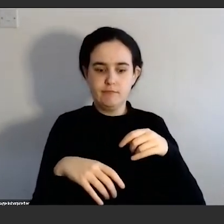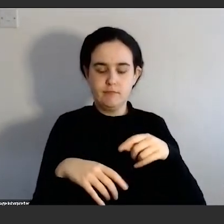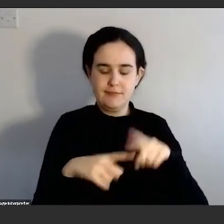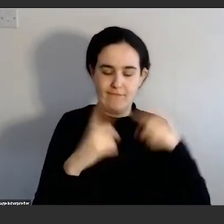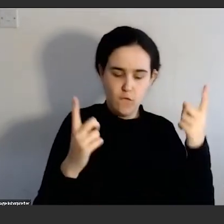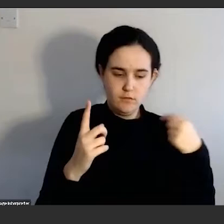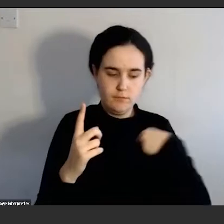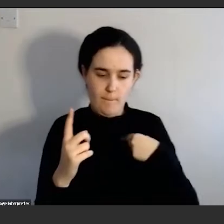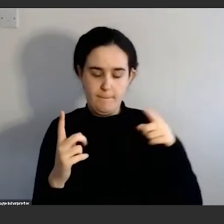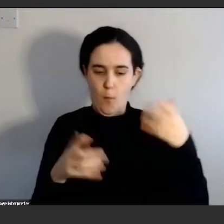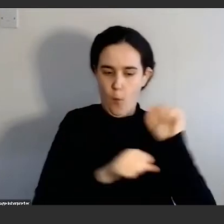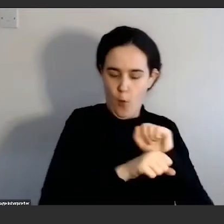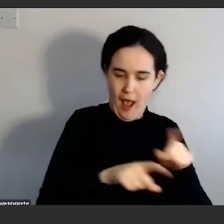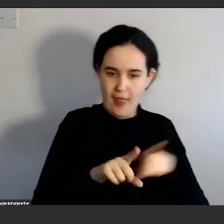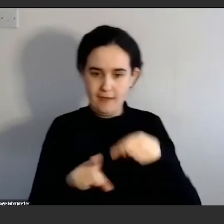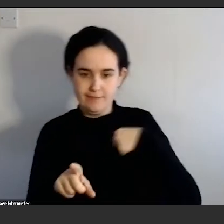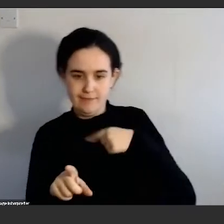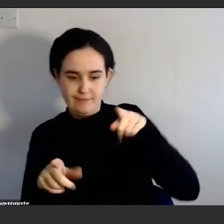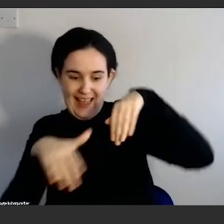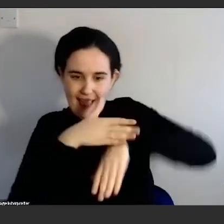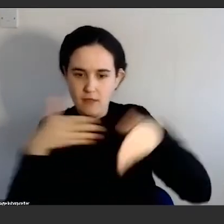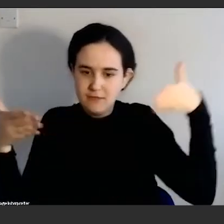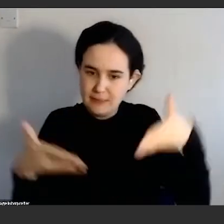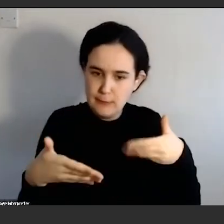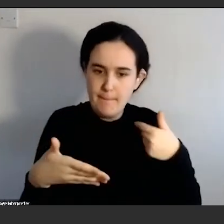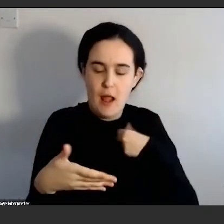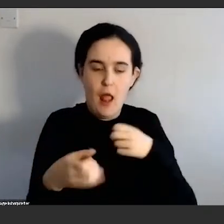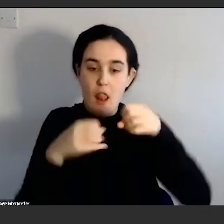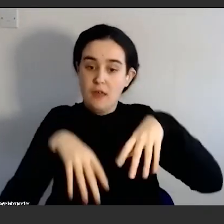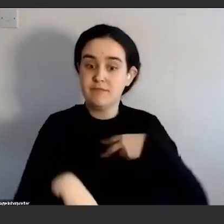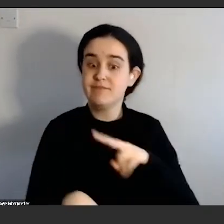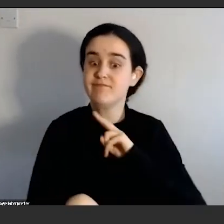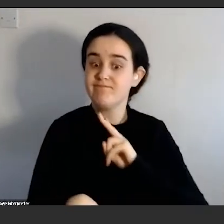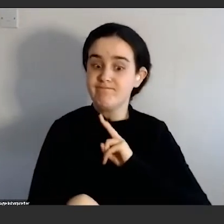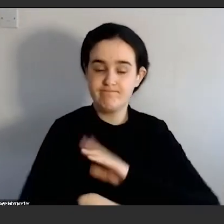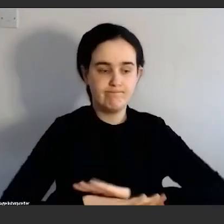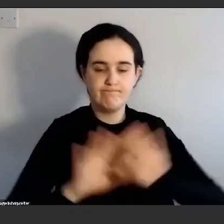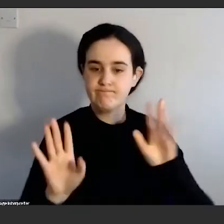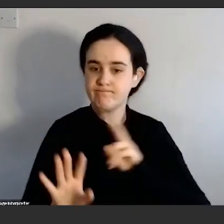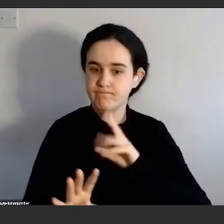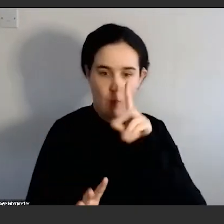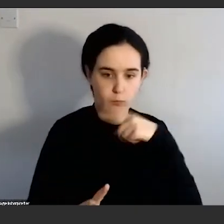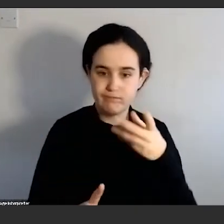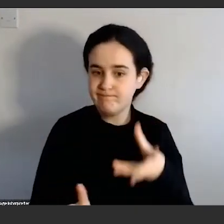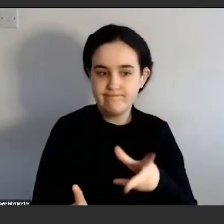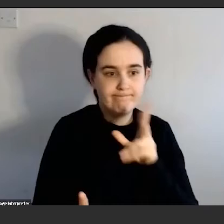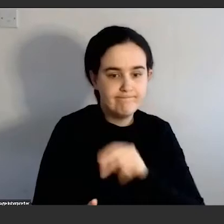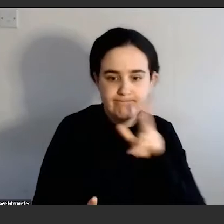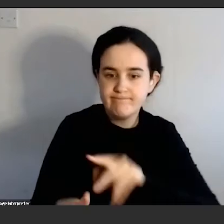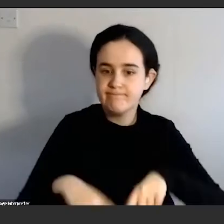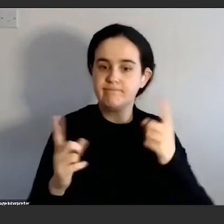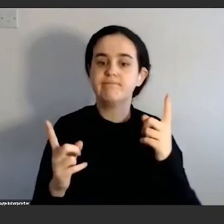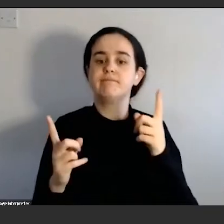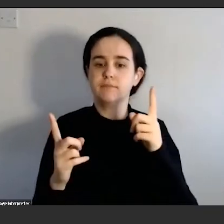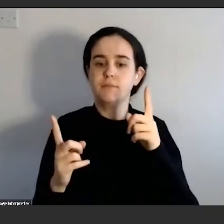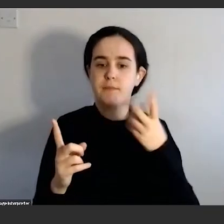through a lens of madness, and everything I said was interpreted through personal, not